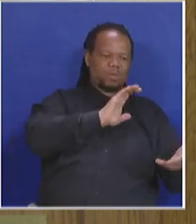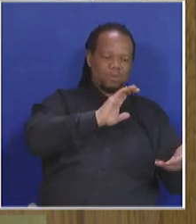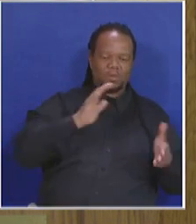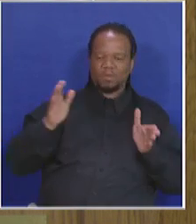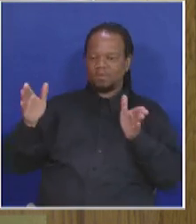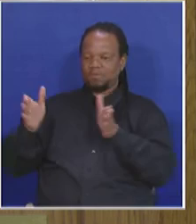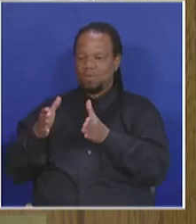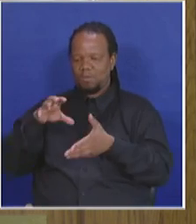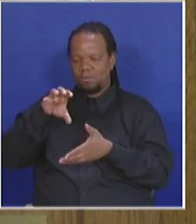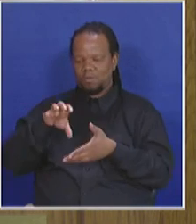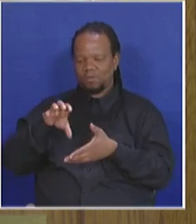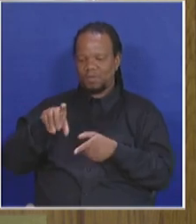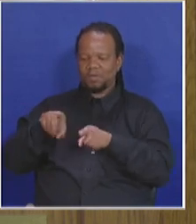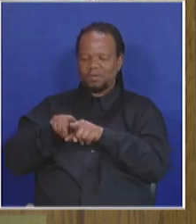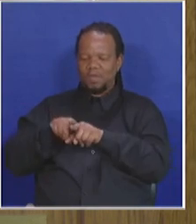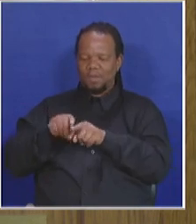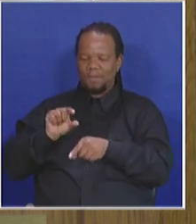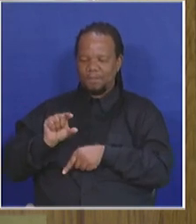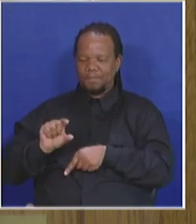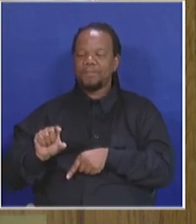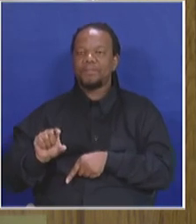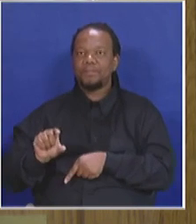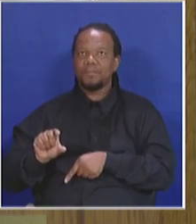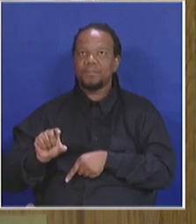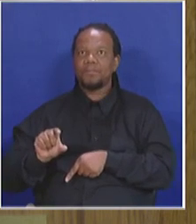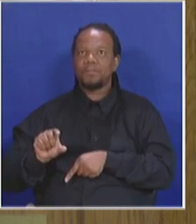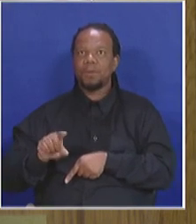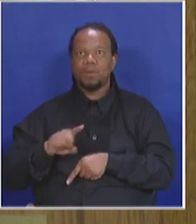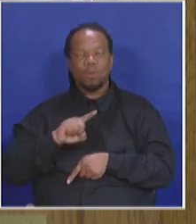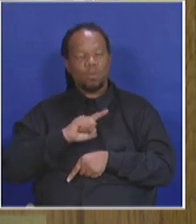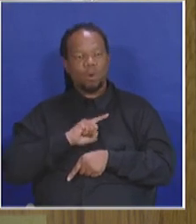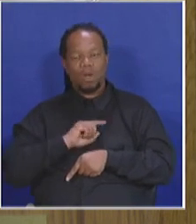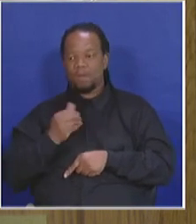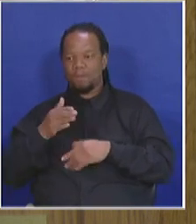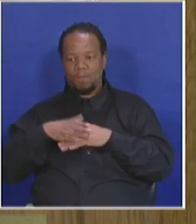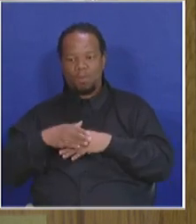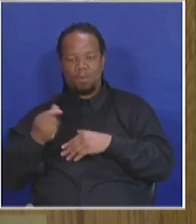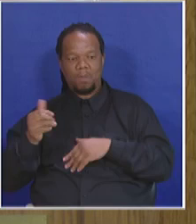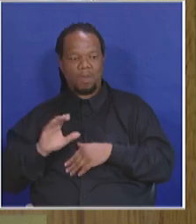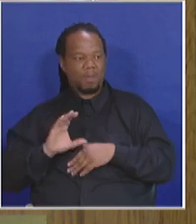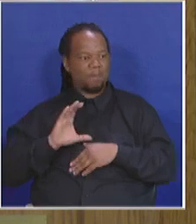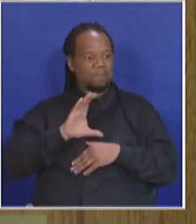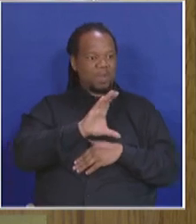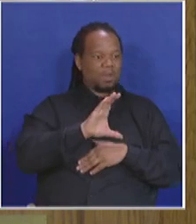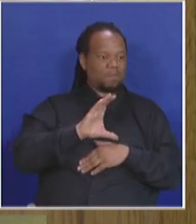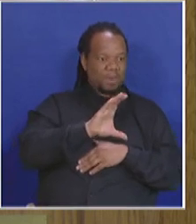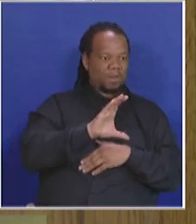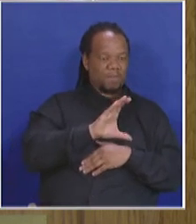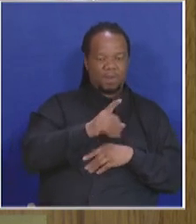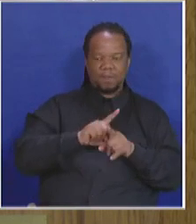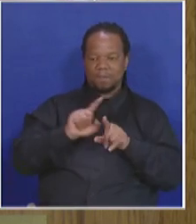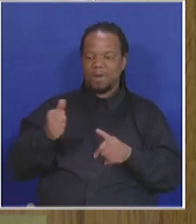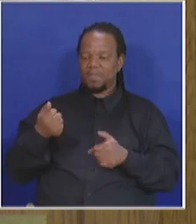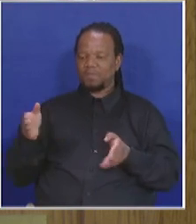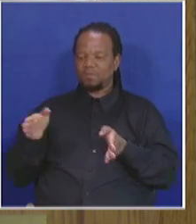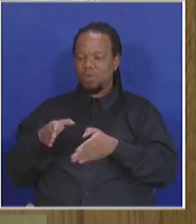smaller provinces stay always behind because the money is allocated to them. Do not enable them to catch up